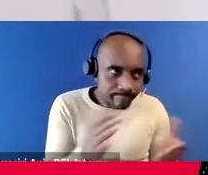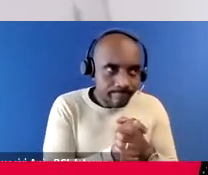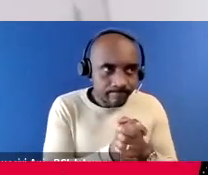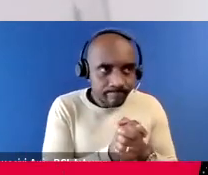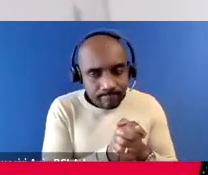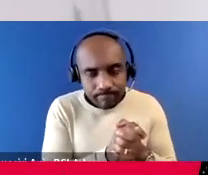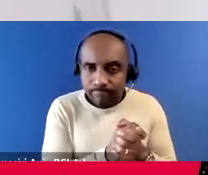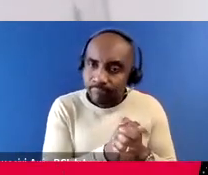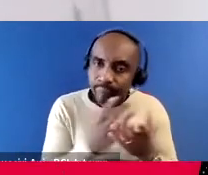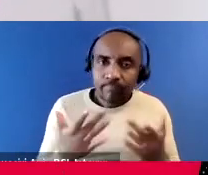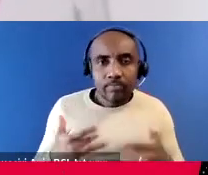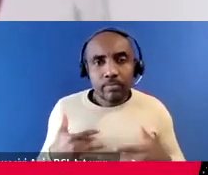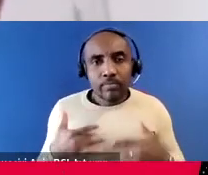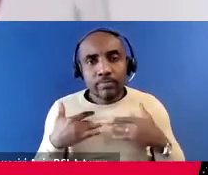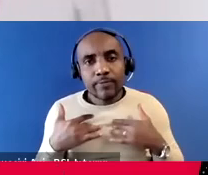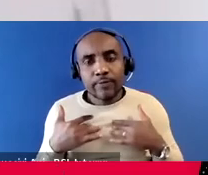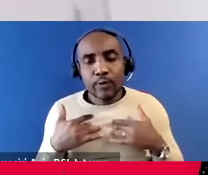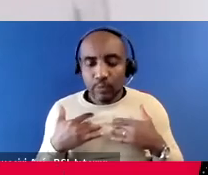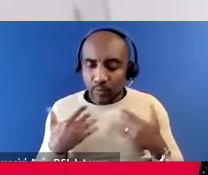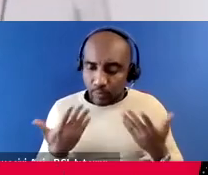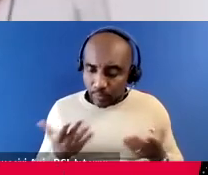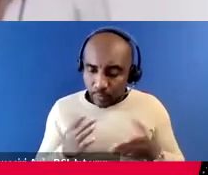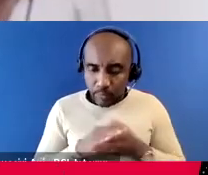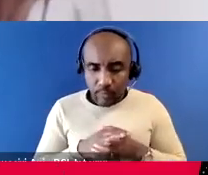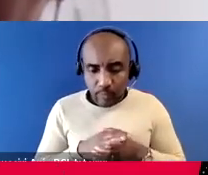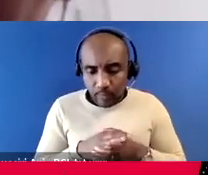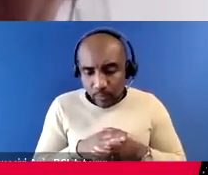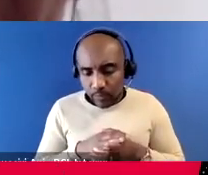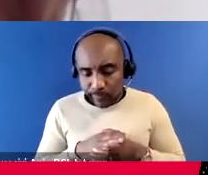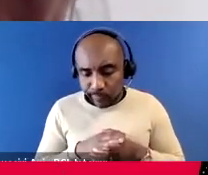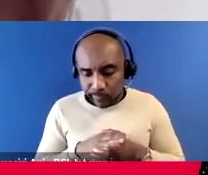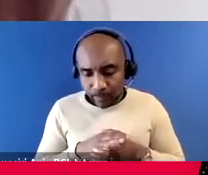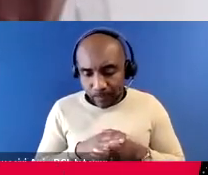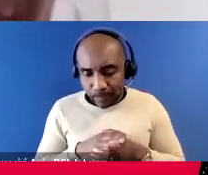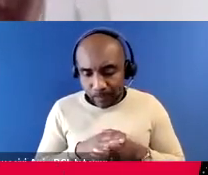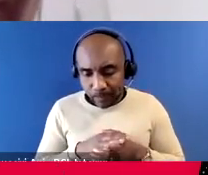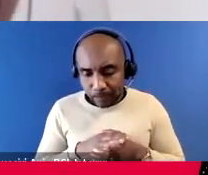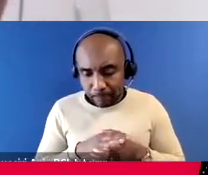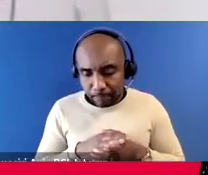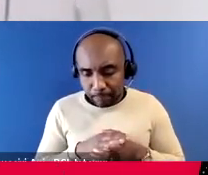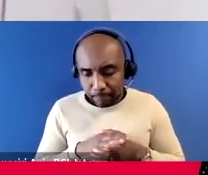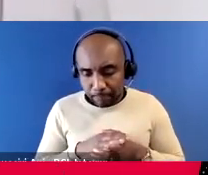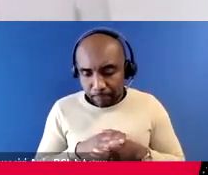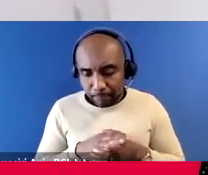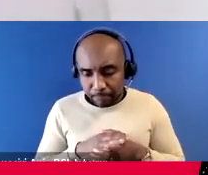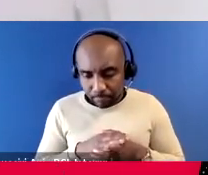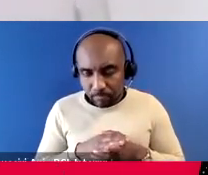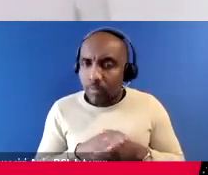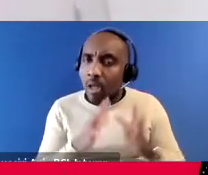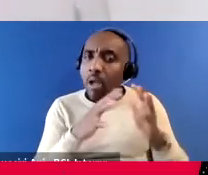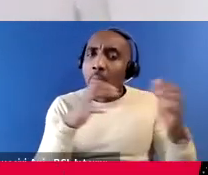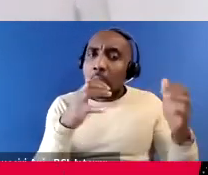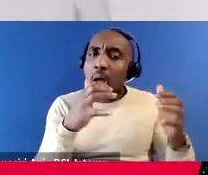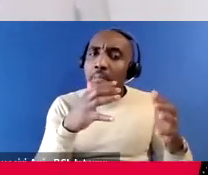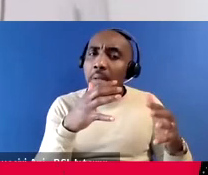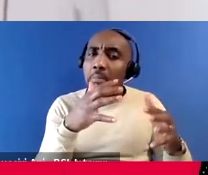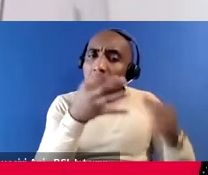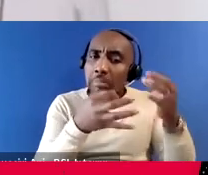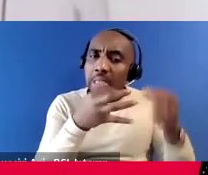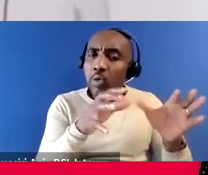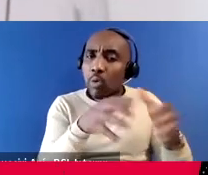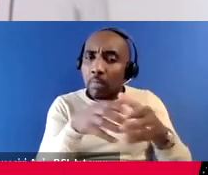in parliamentary democracy, we have to try and support and insist on the importance of parliamentary